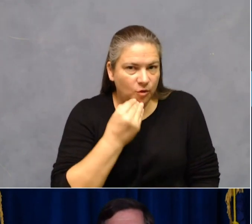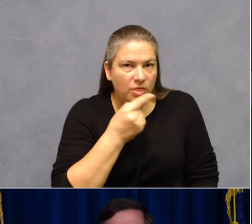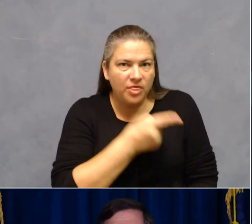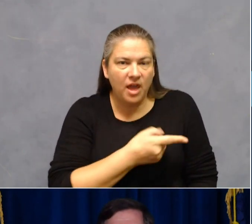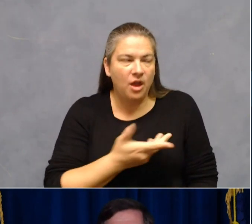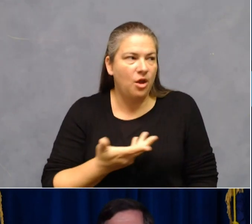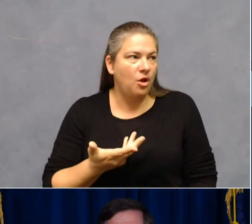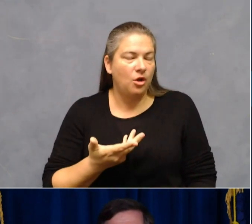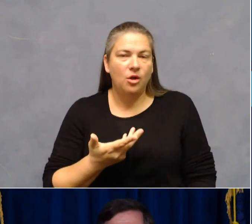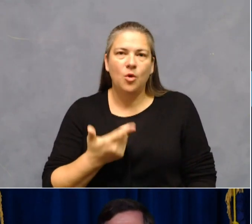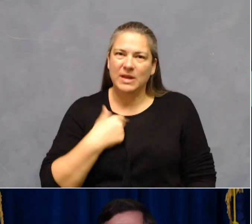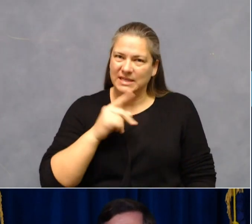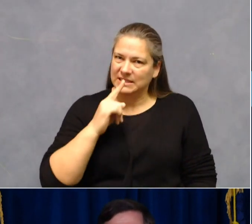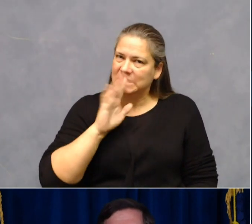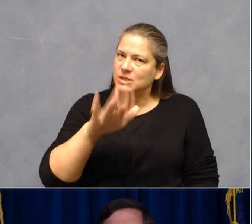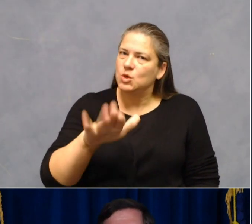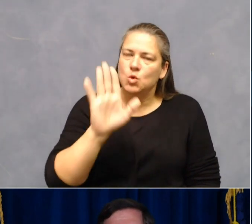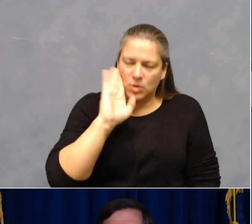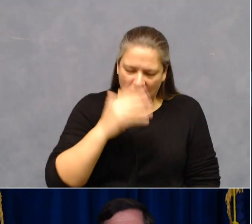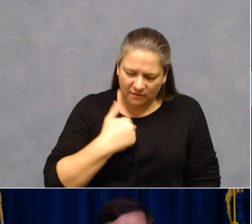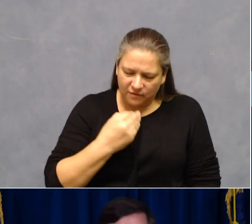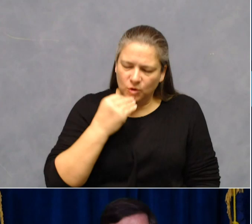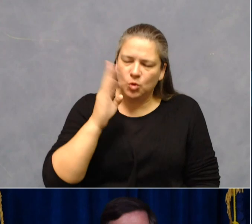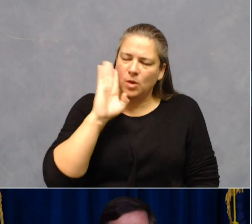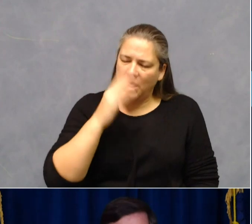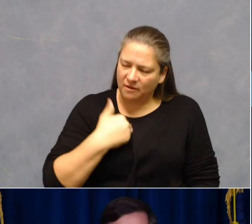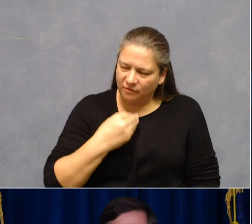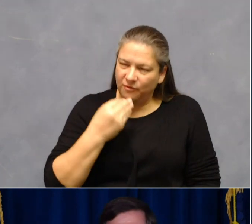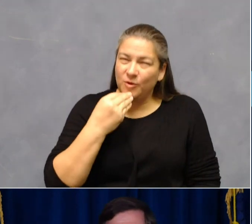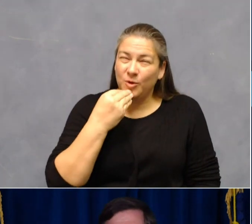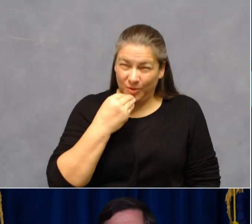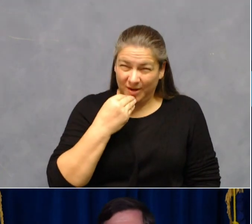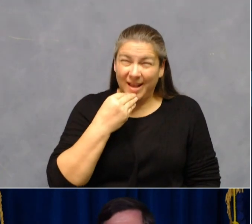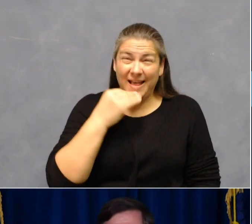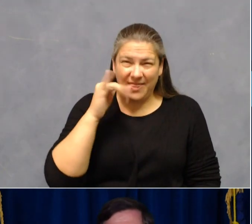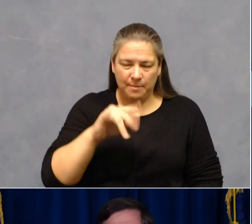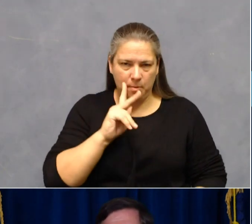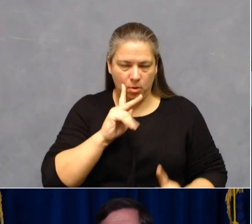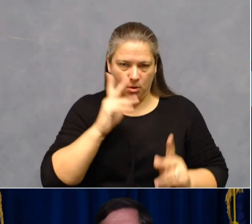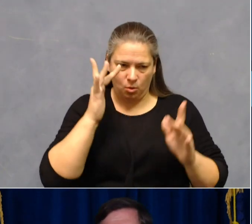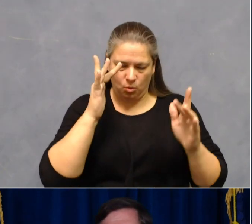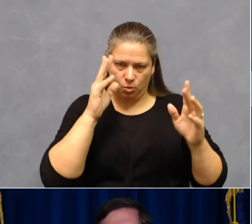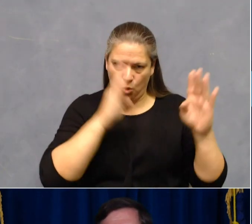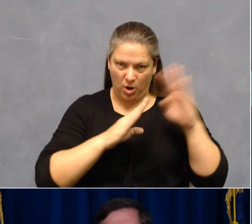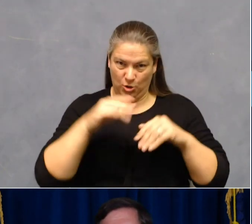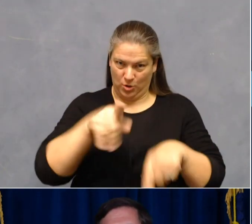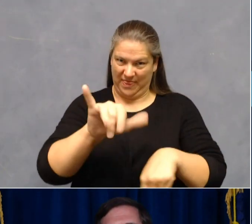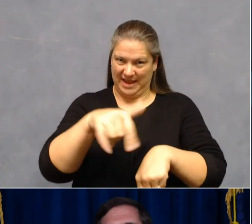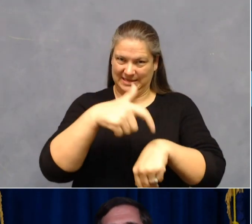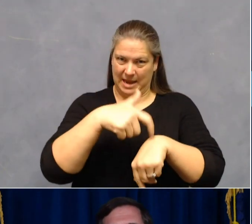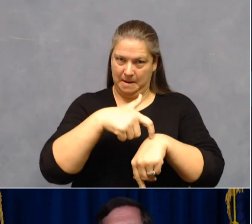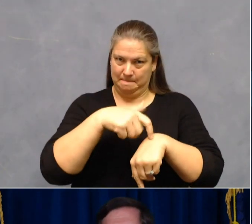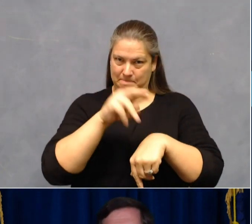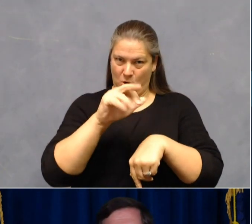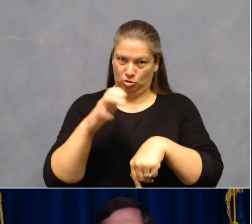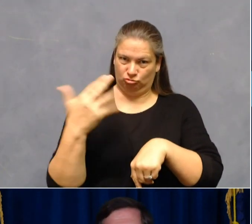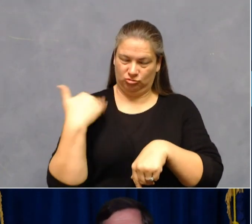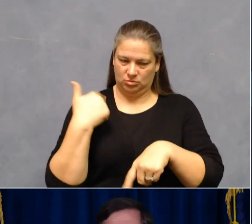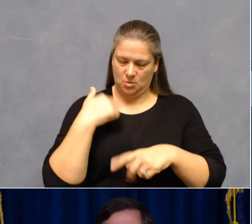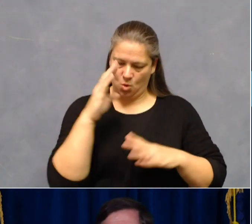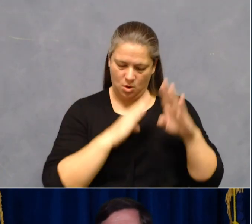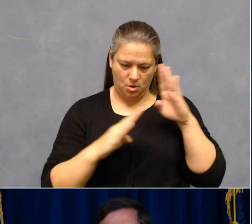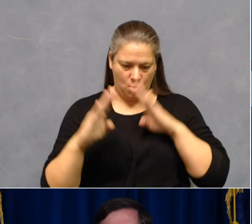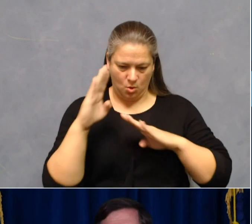be. That was the most dangerous time, in my opinion, in this virus, because if we hadn't done healthy at